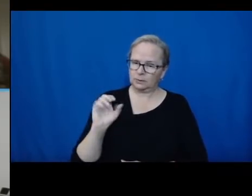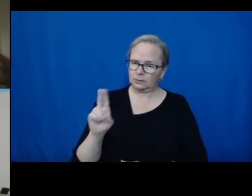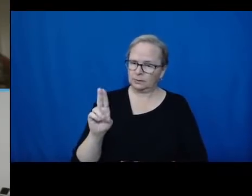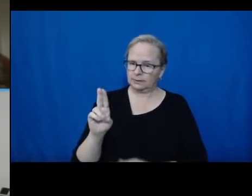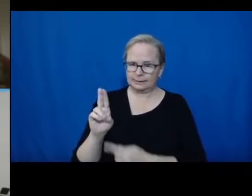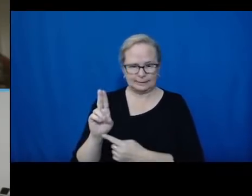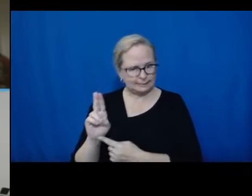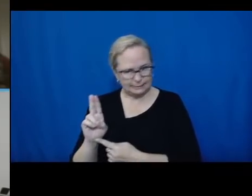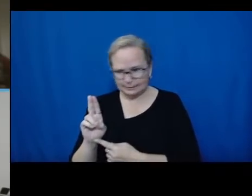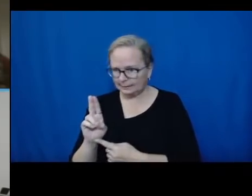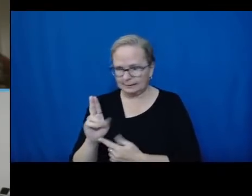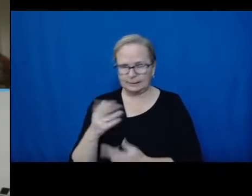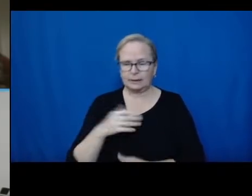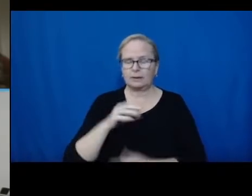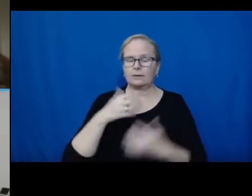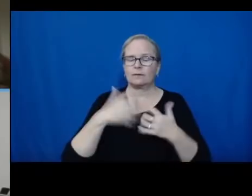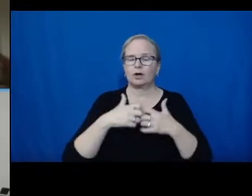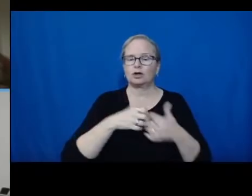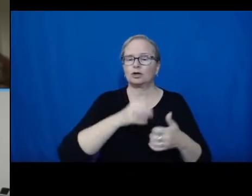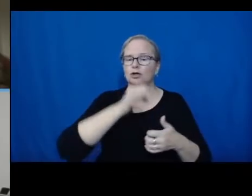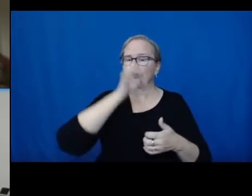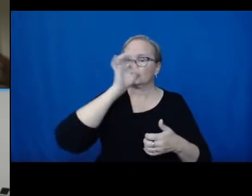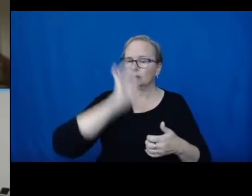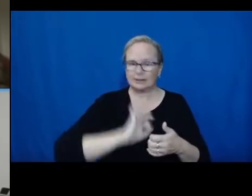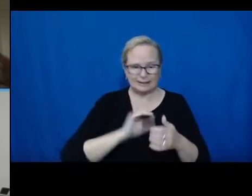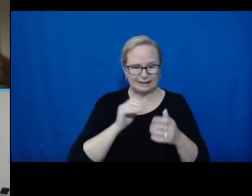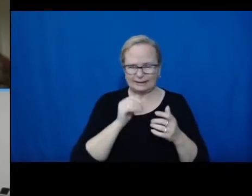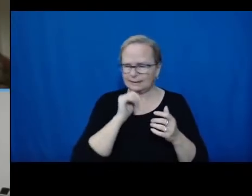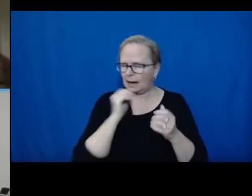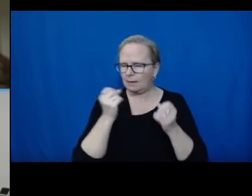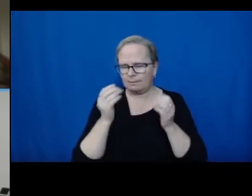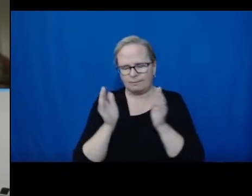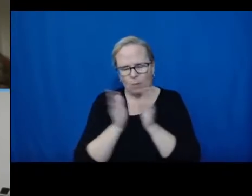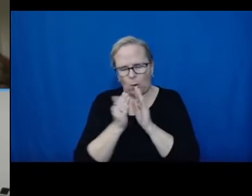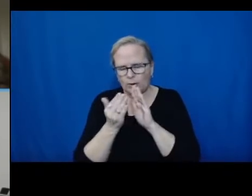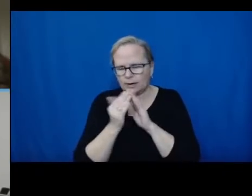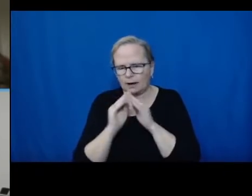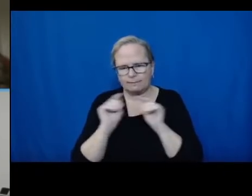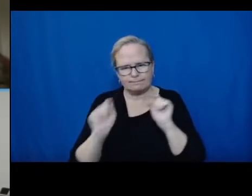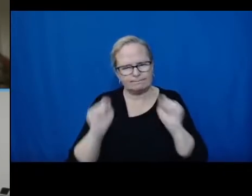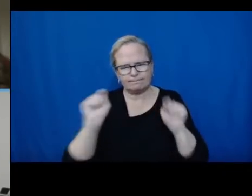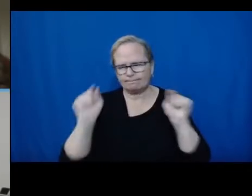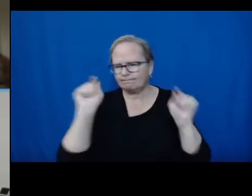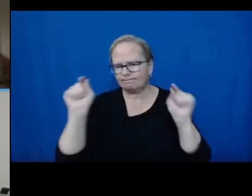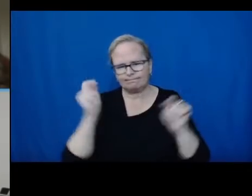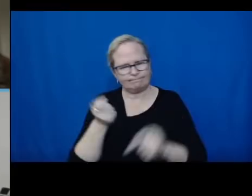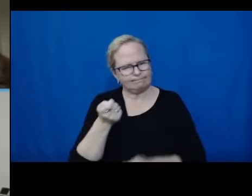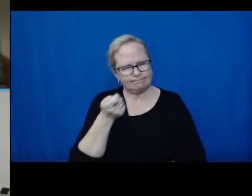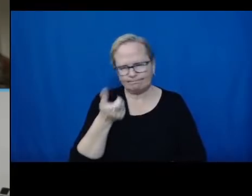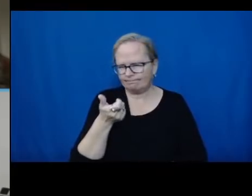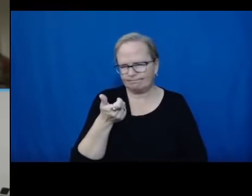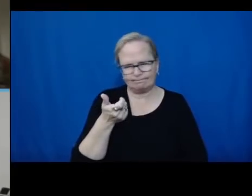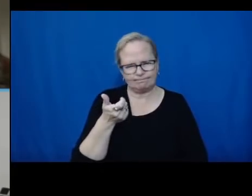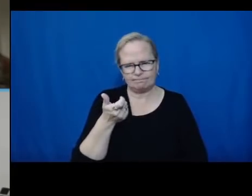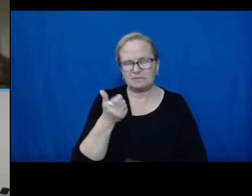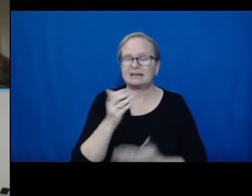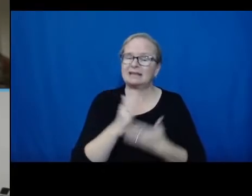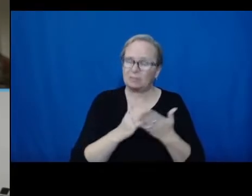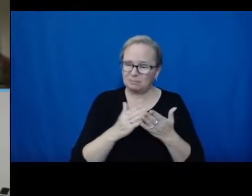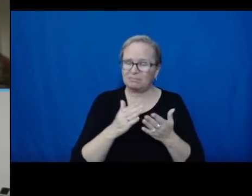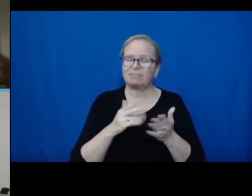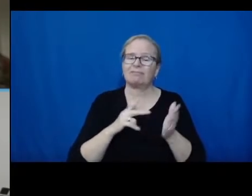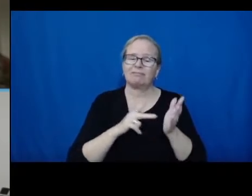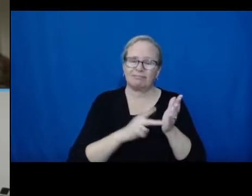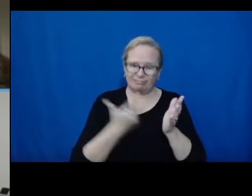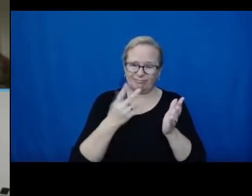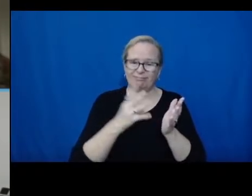happening in many of our small rural communities, a lot of those communities have triple or quadruple the rate of